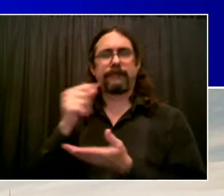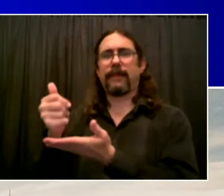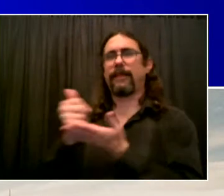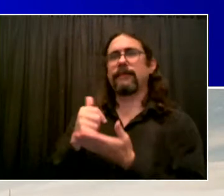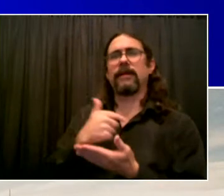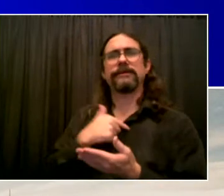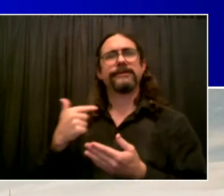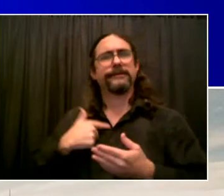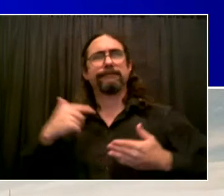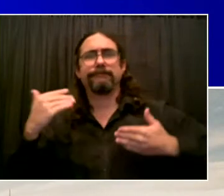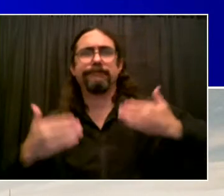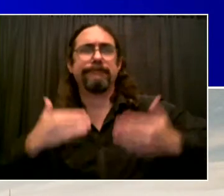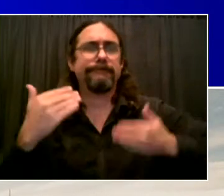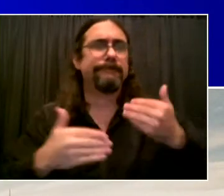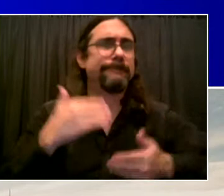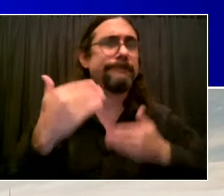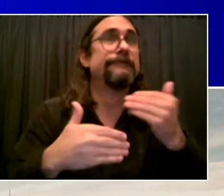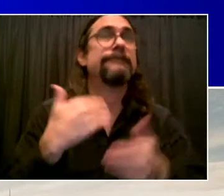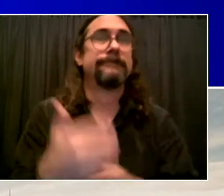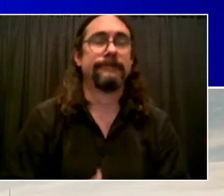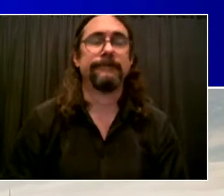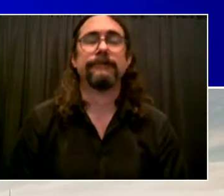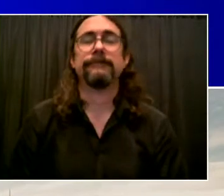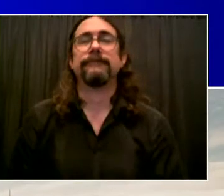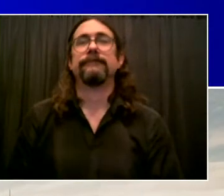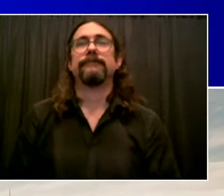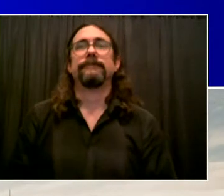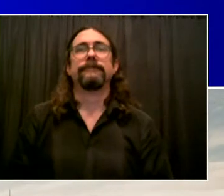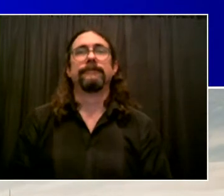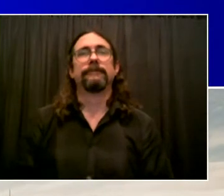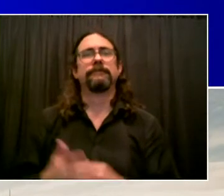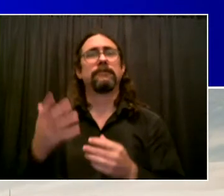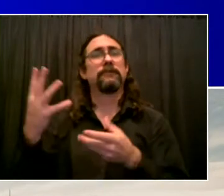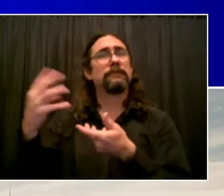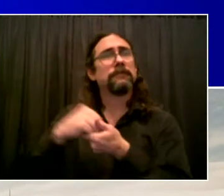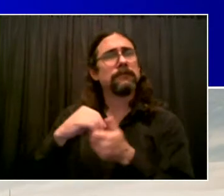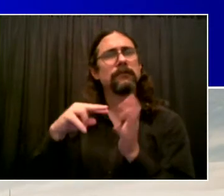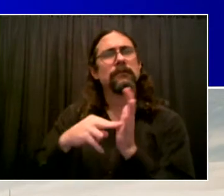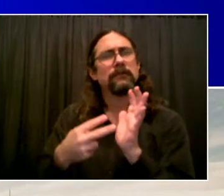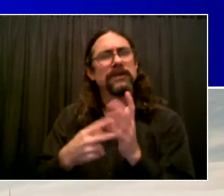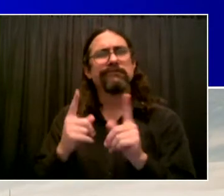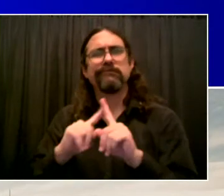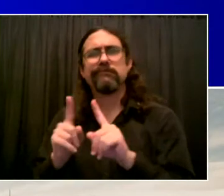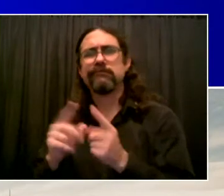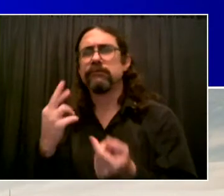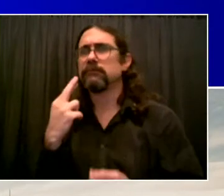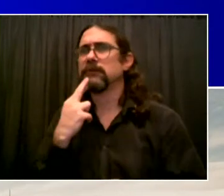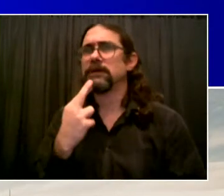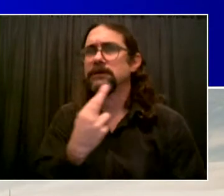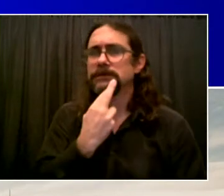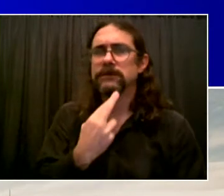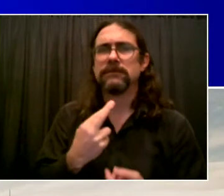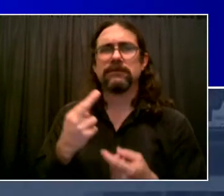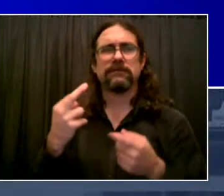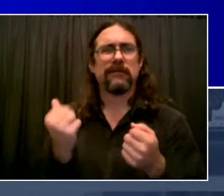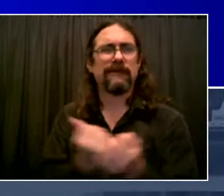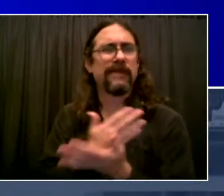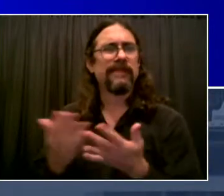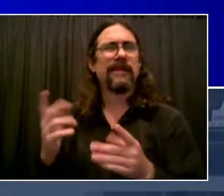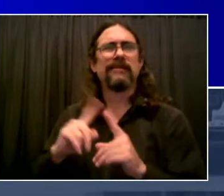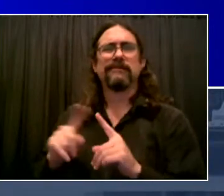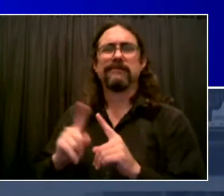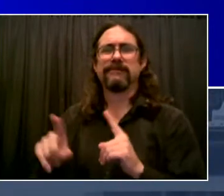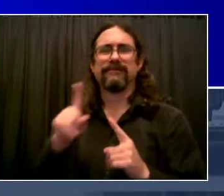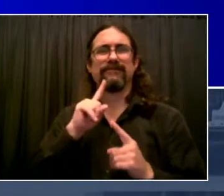our restaurants. We love all the parts of our community that are so exciting to be a part of, the whole entertainment, all the kinds of entertainment the city is famous